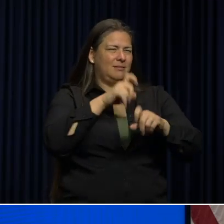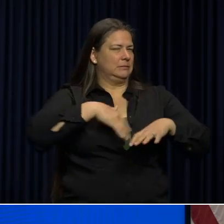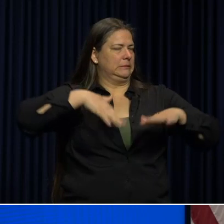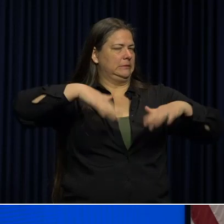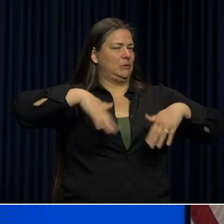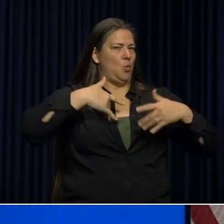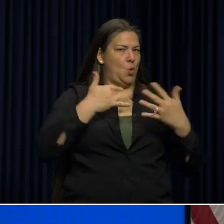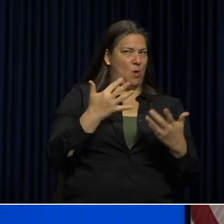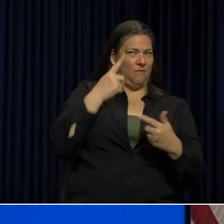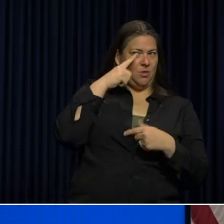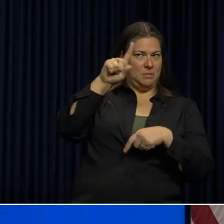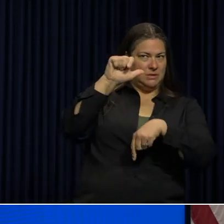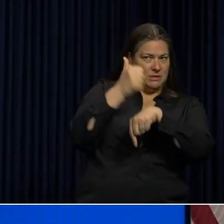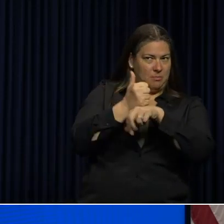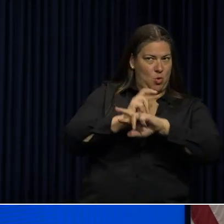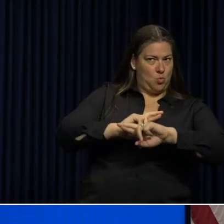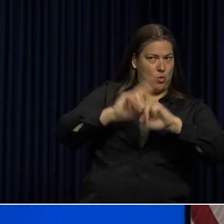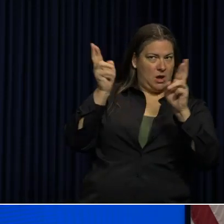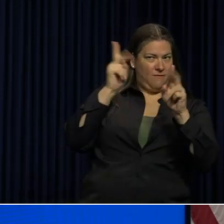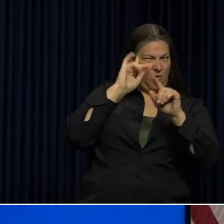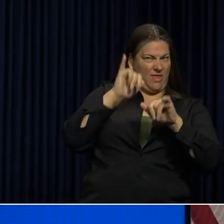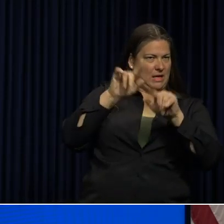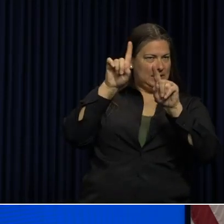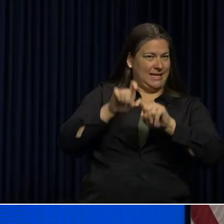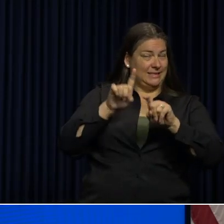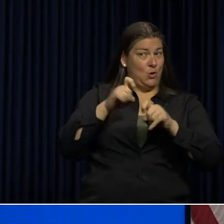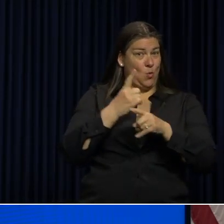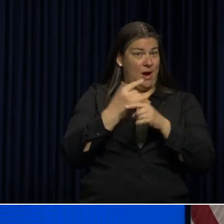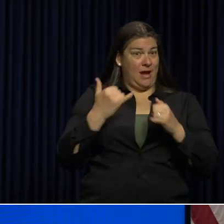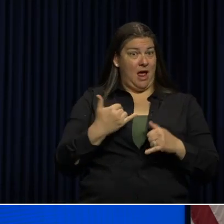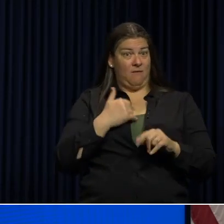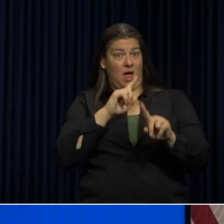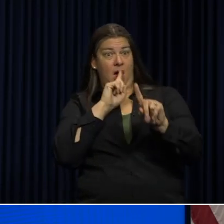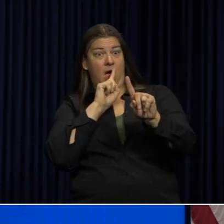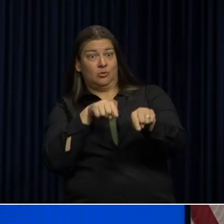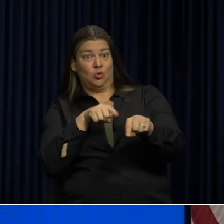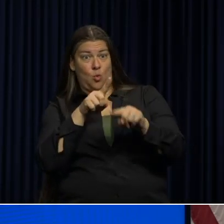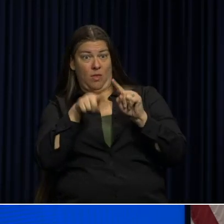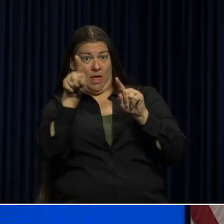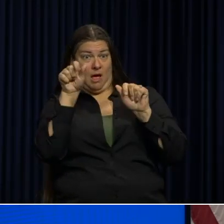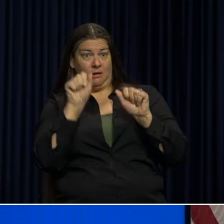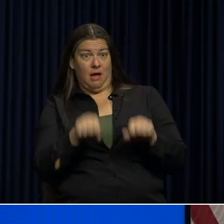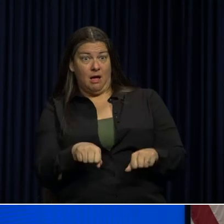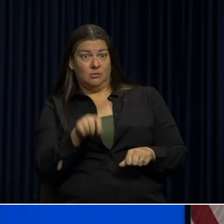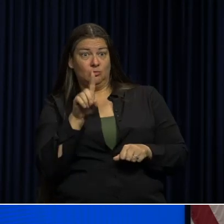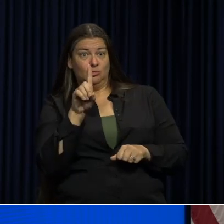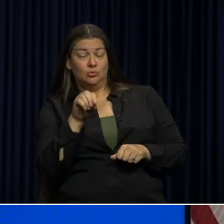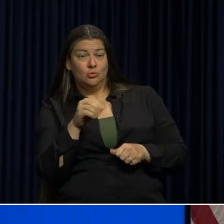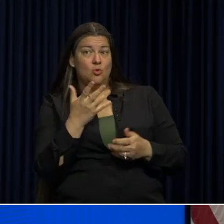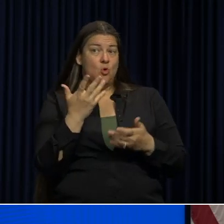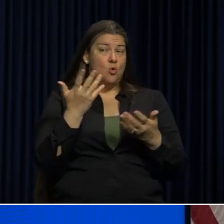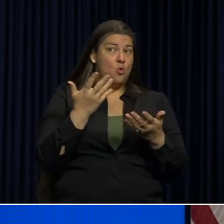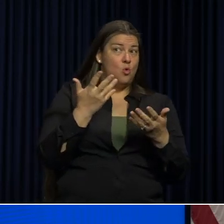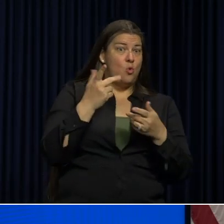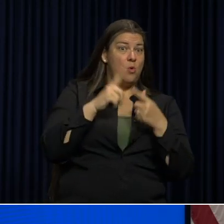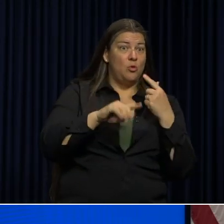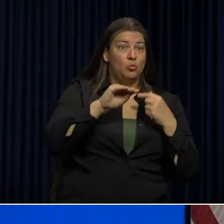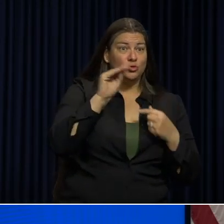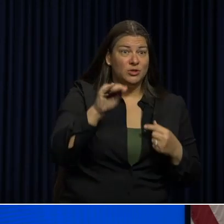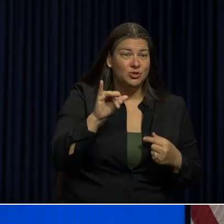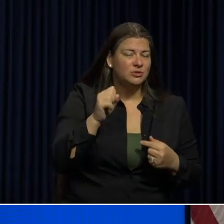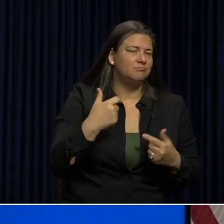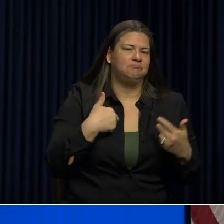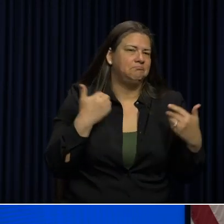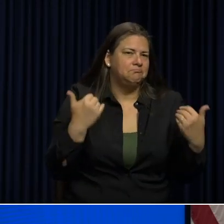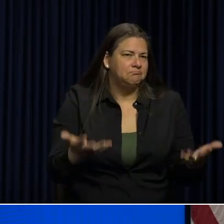think they're going to be able to do them. We don't have an answer yet on what that capacity will be. And as Dr. Stack